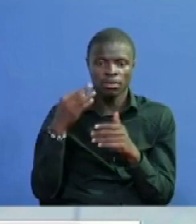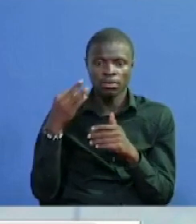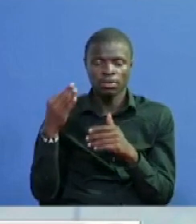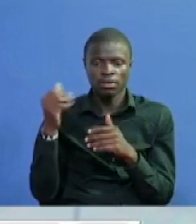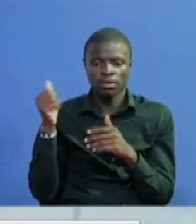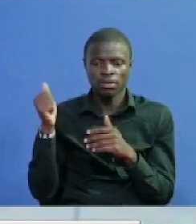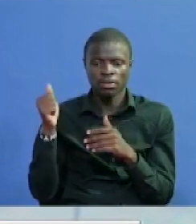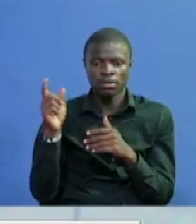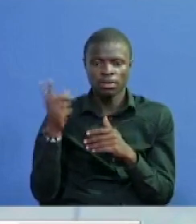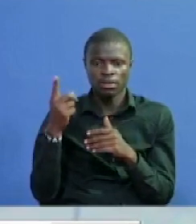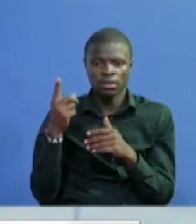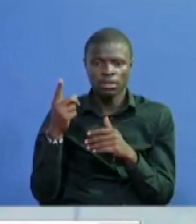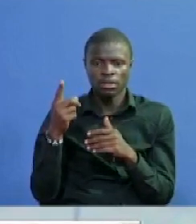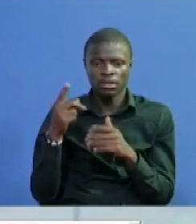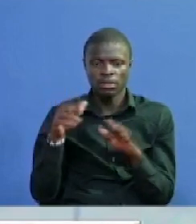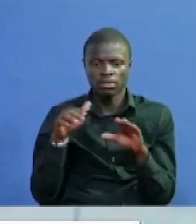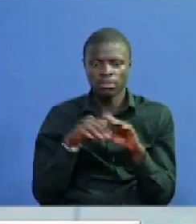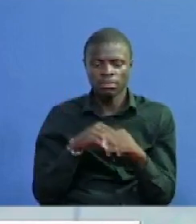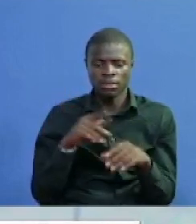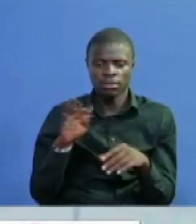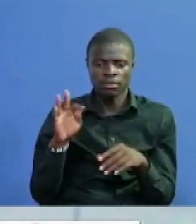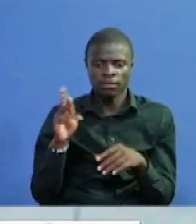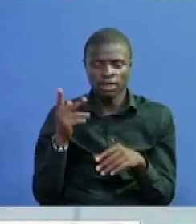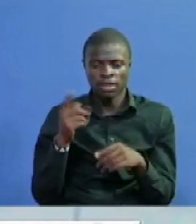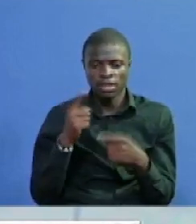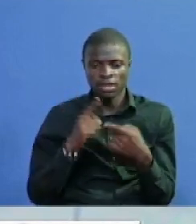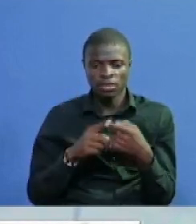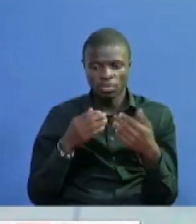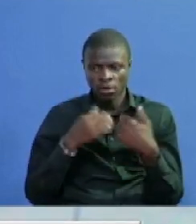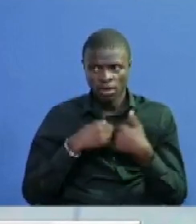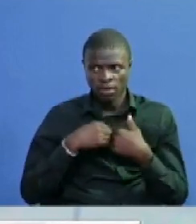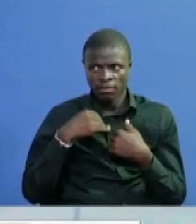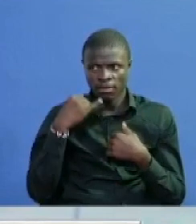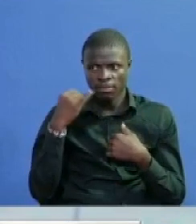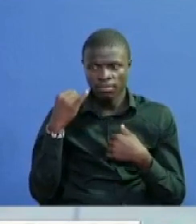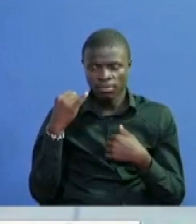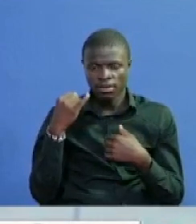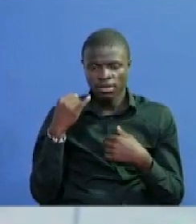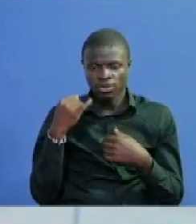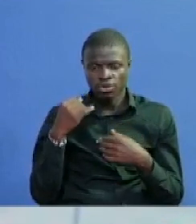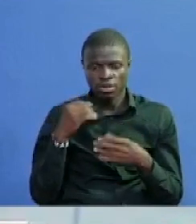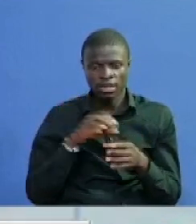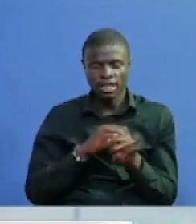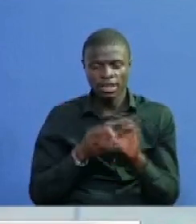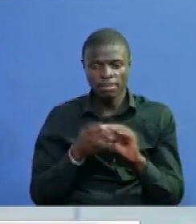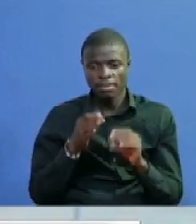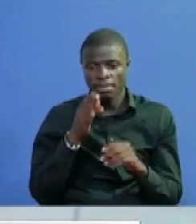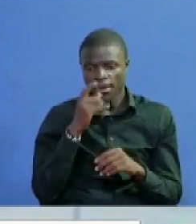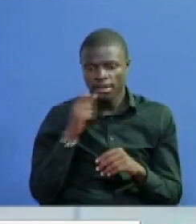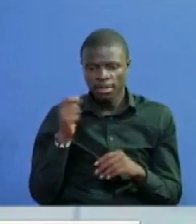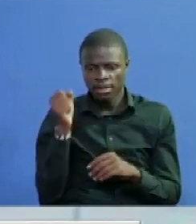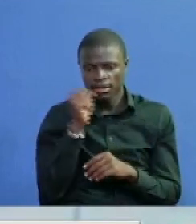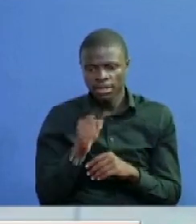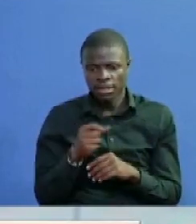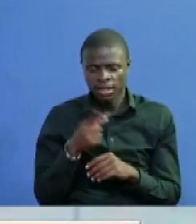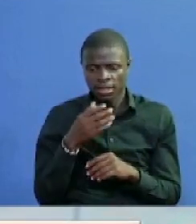empowers every citizen access to information held by the state or any agency of the state. And that's